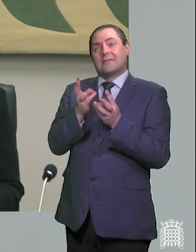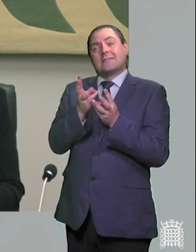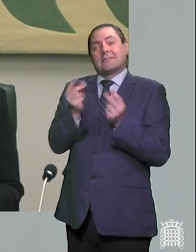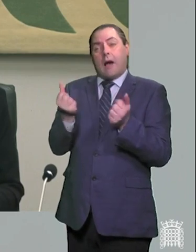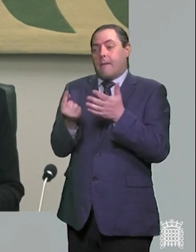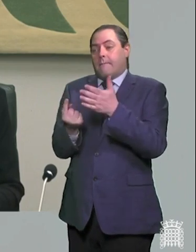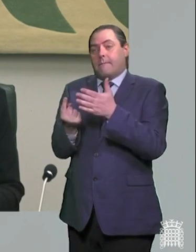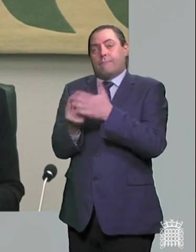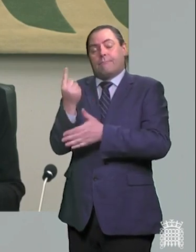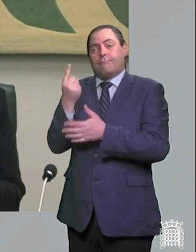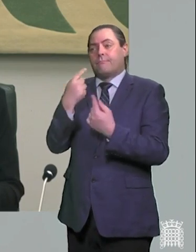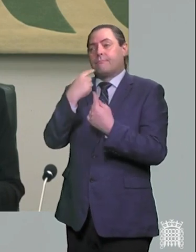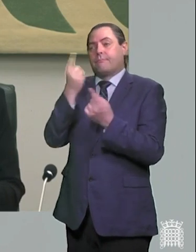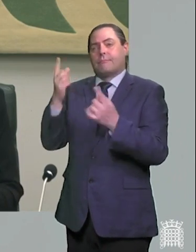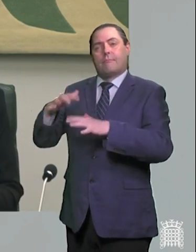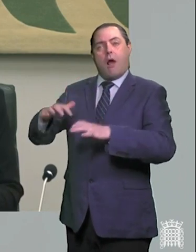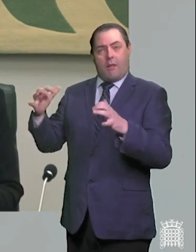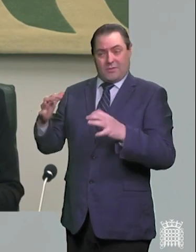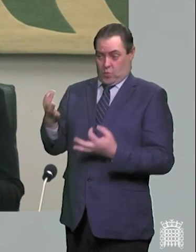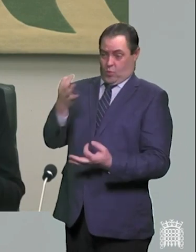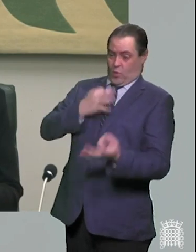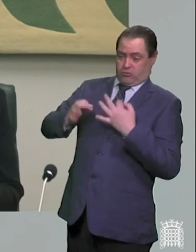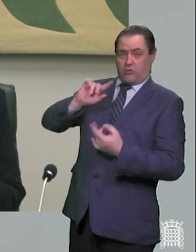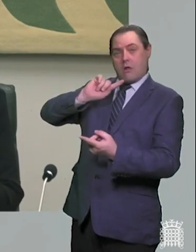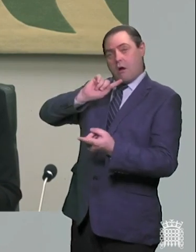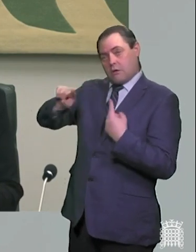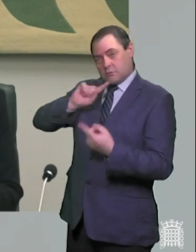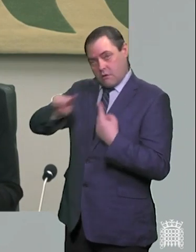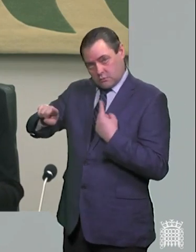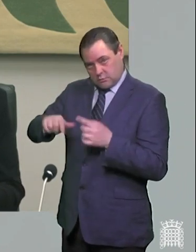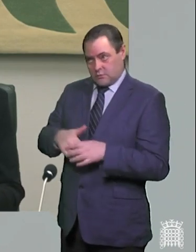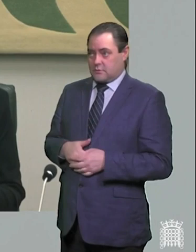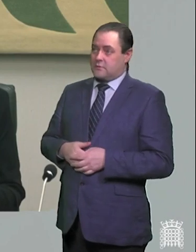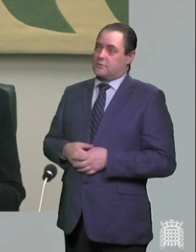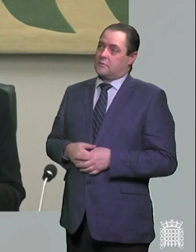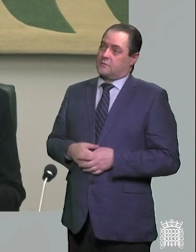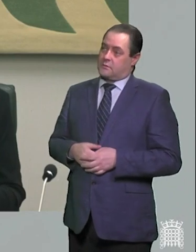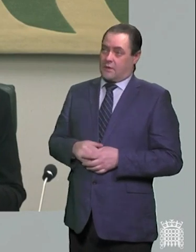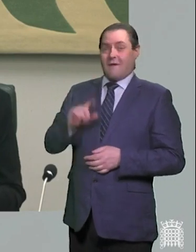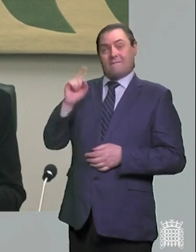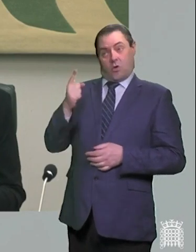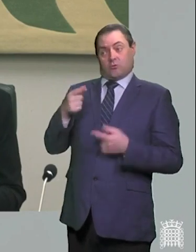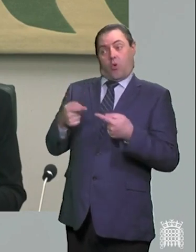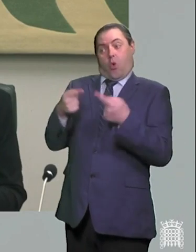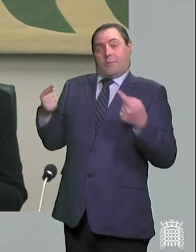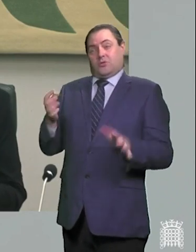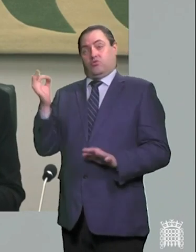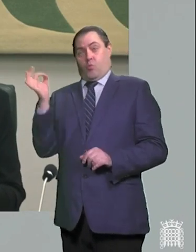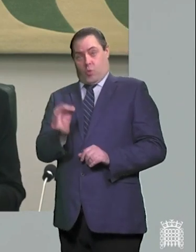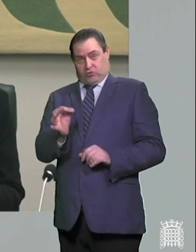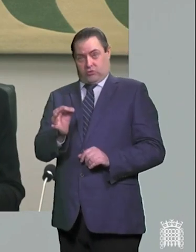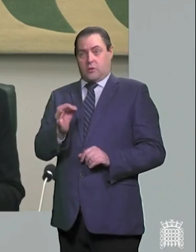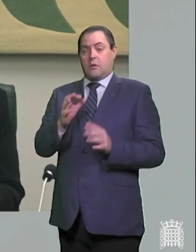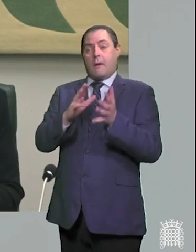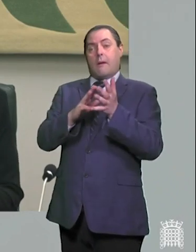Johnson said in Parliament in answer to questions, starting, if we may, with a question from the Leader of the Opposition on